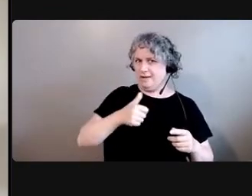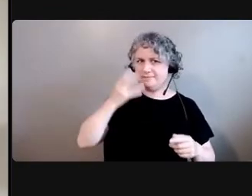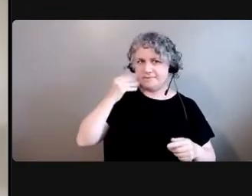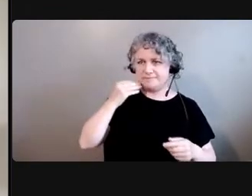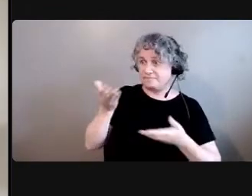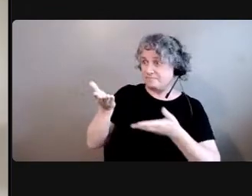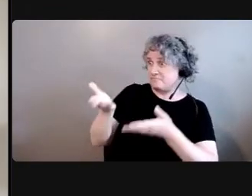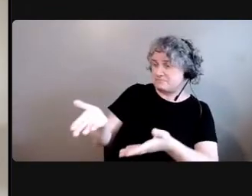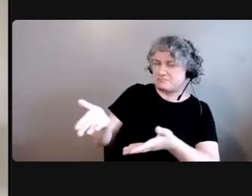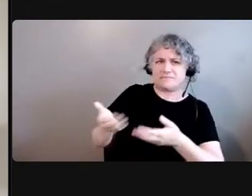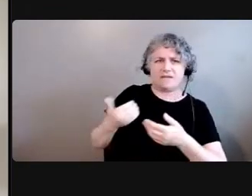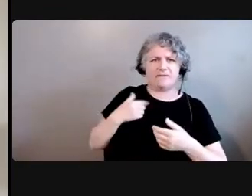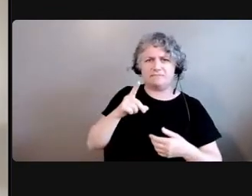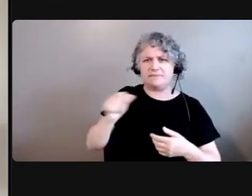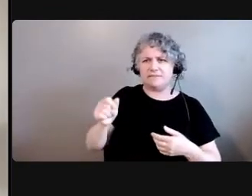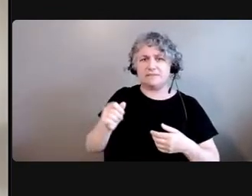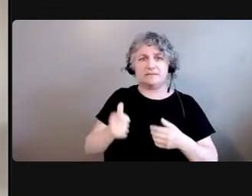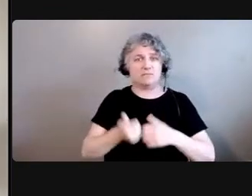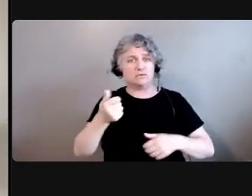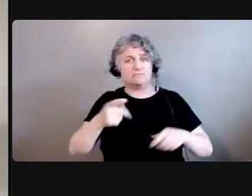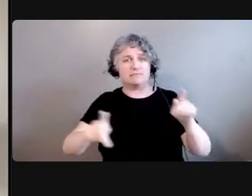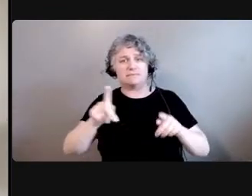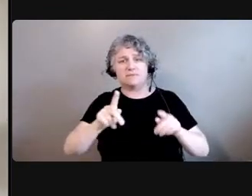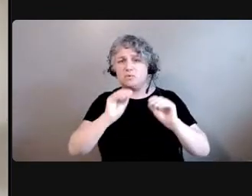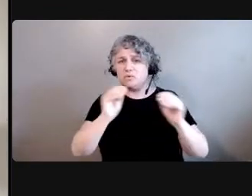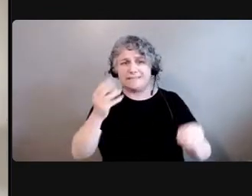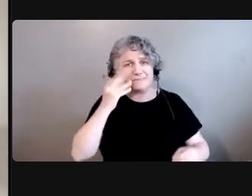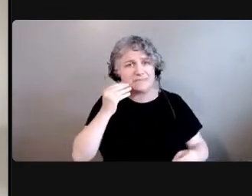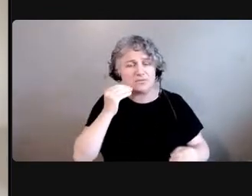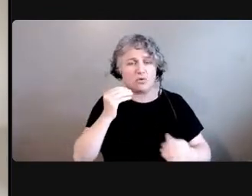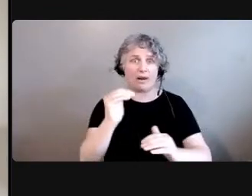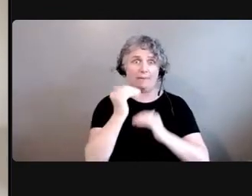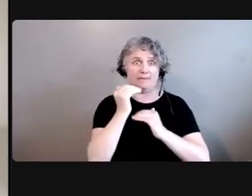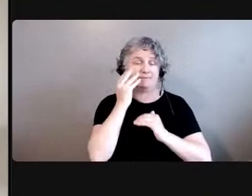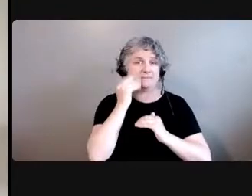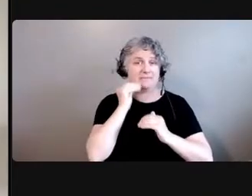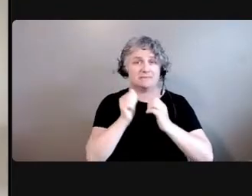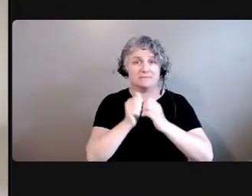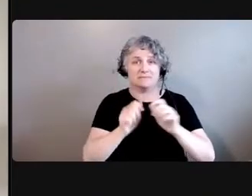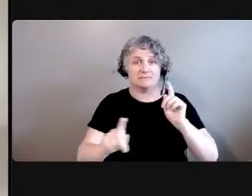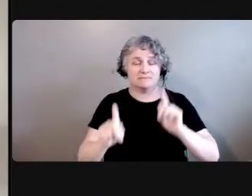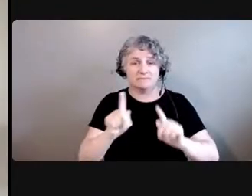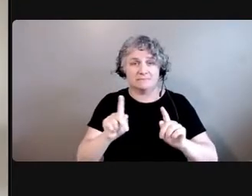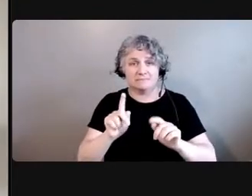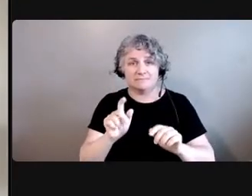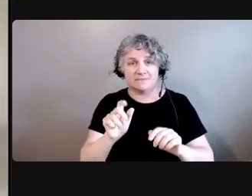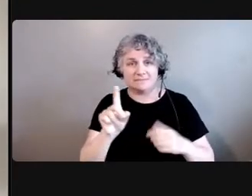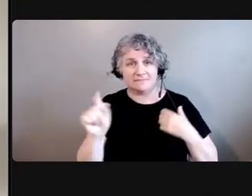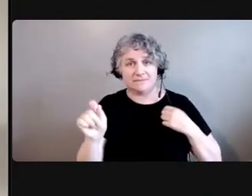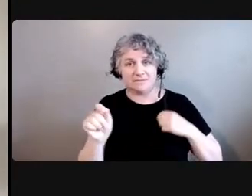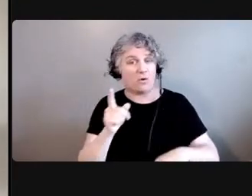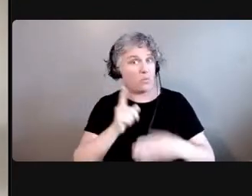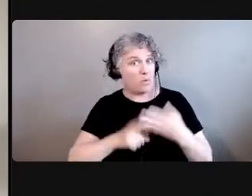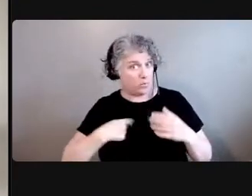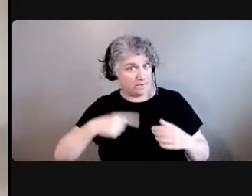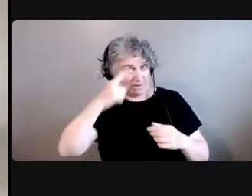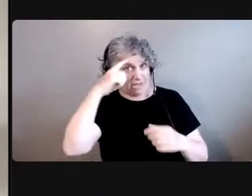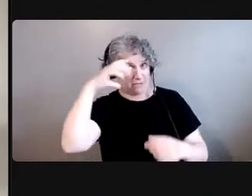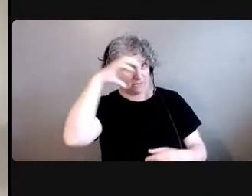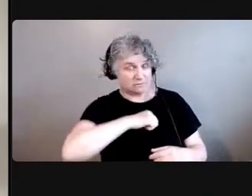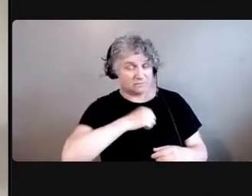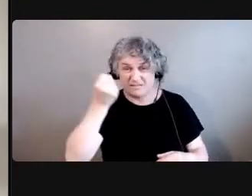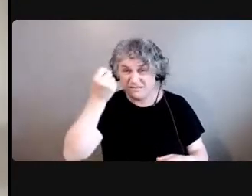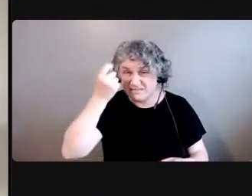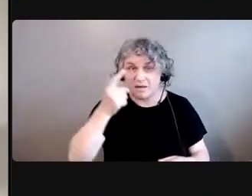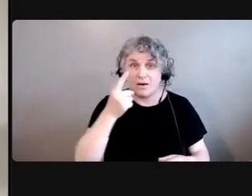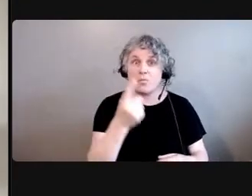have limited experience with persons with disabilities, or so we think. More than 1 in 5 of the Canadian population identifies as